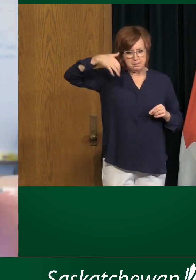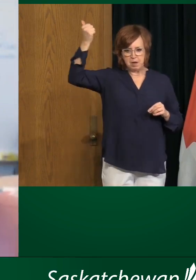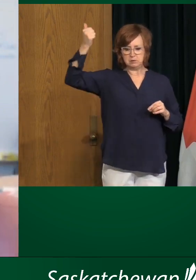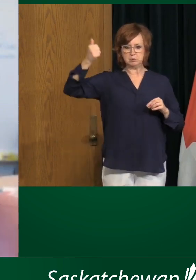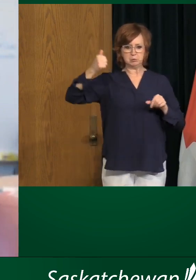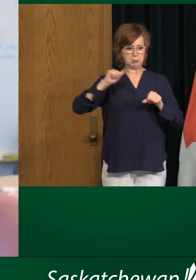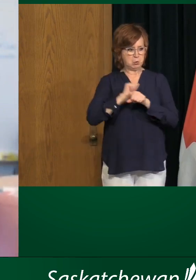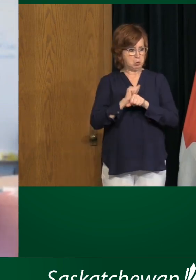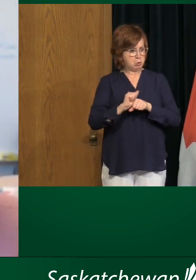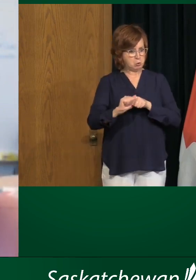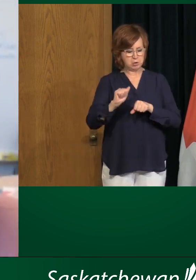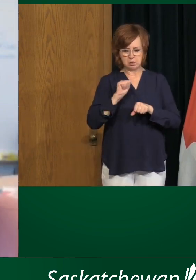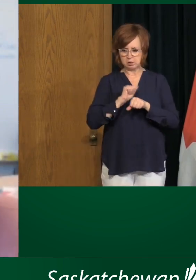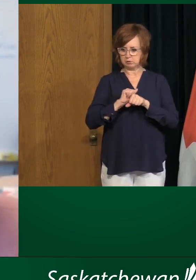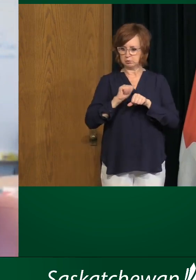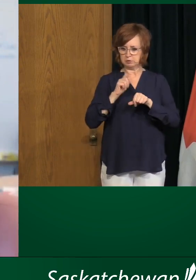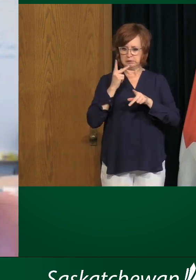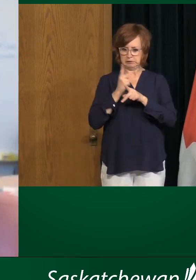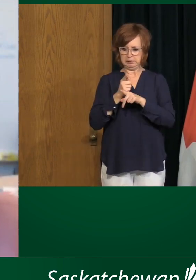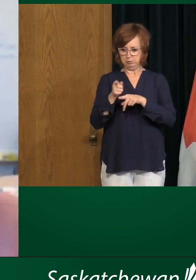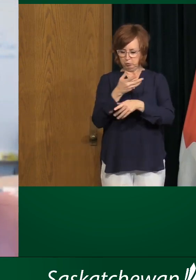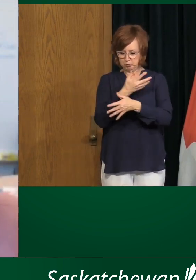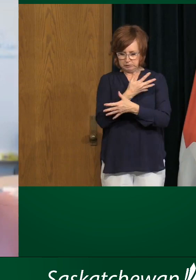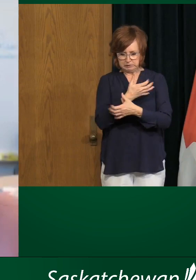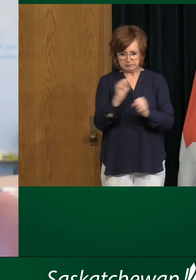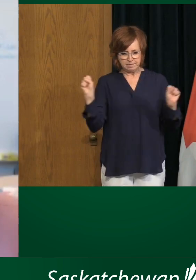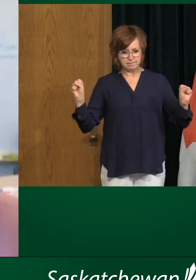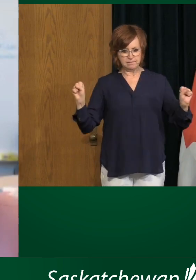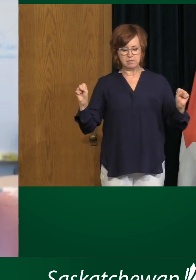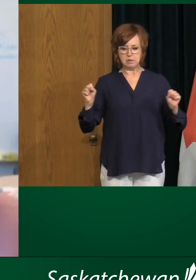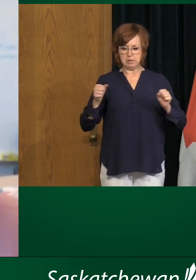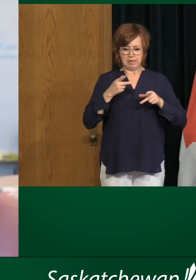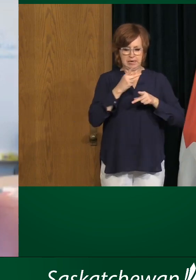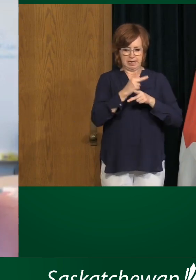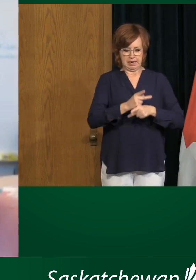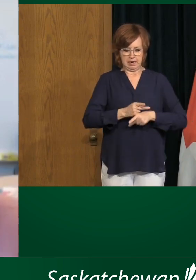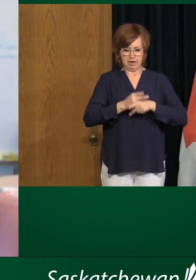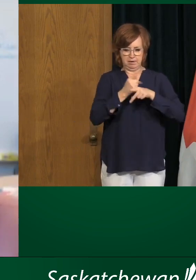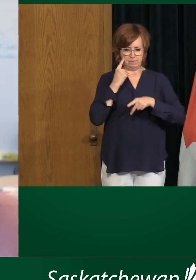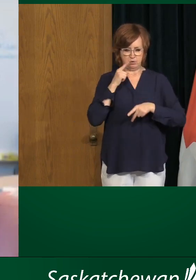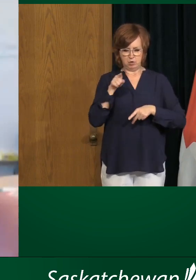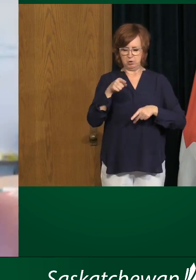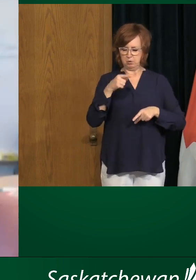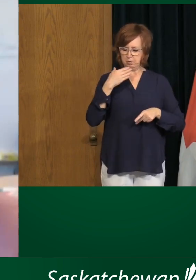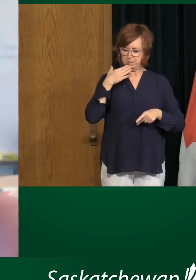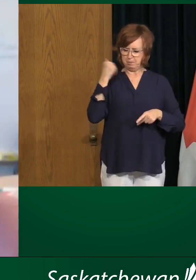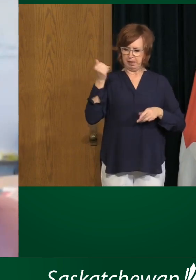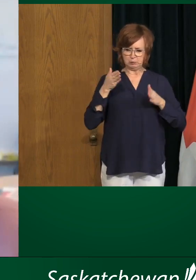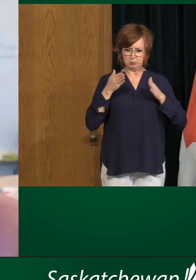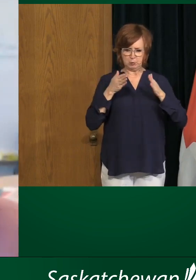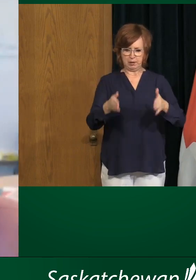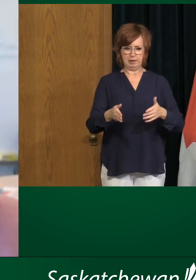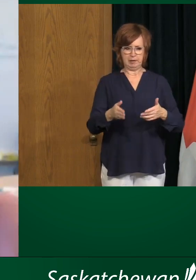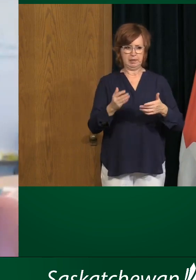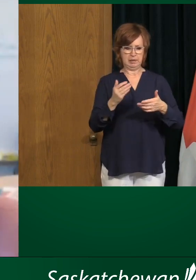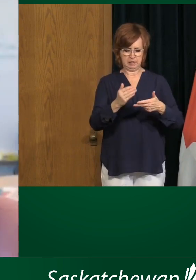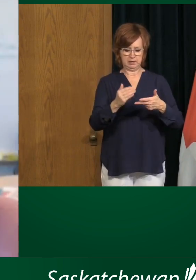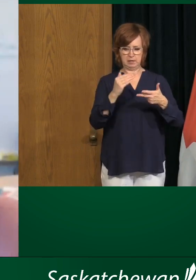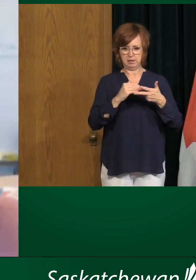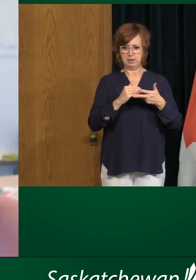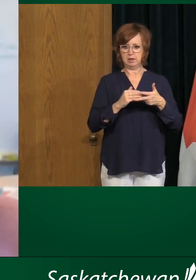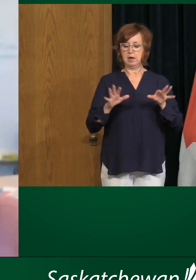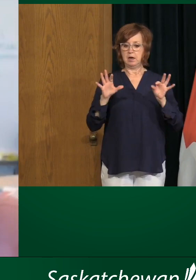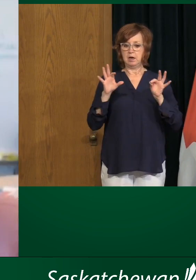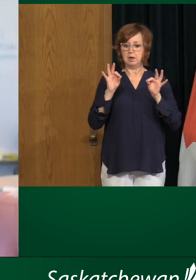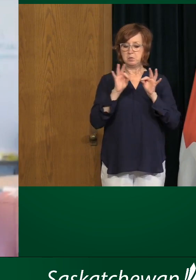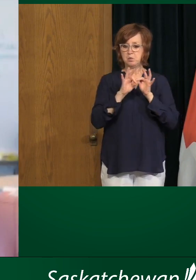the care and the experience is as safe as possible, while recognizing that we are needing to put protective steps in place,